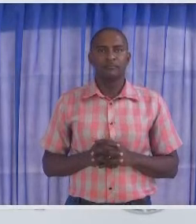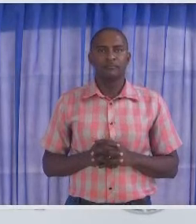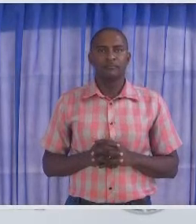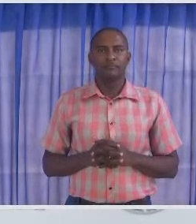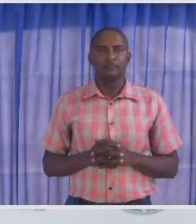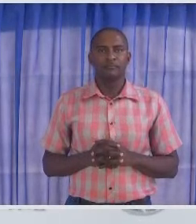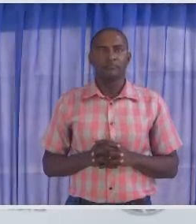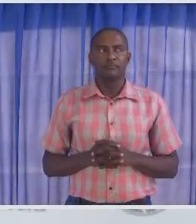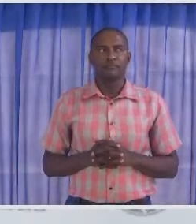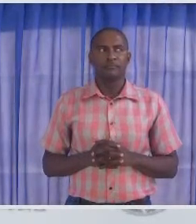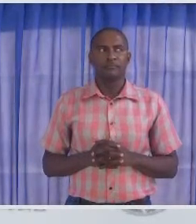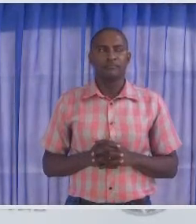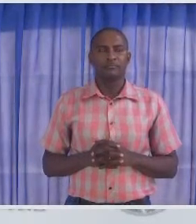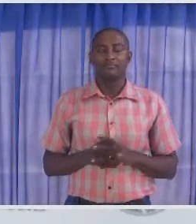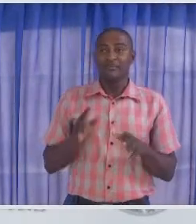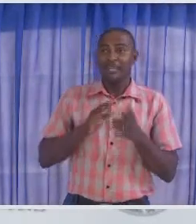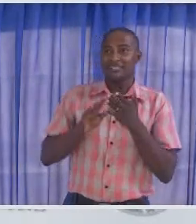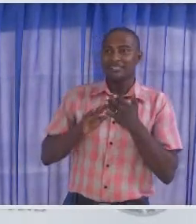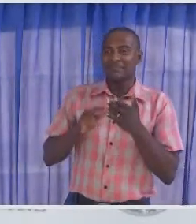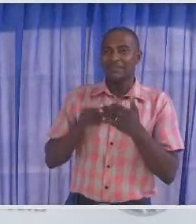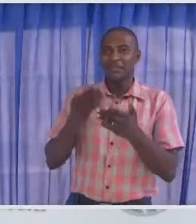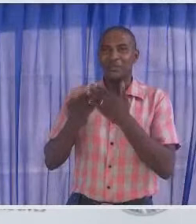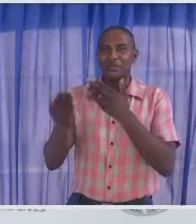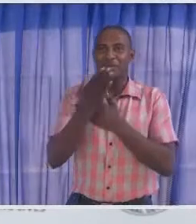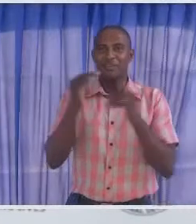Coming. Excuse me. Good morning, everyone. Hold on.